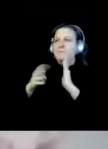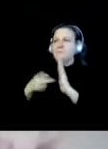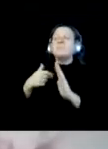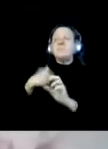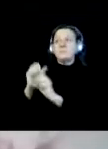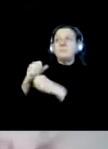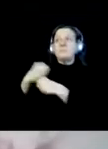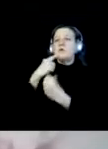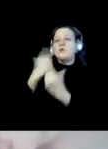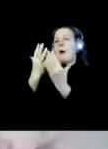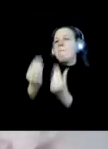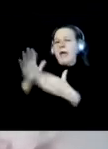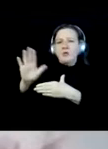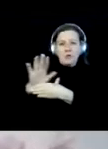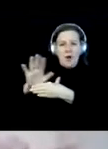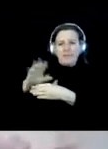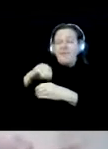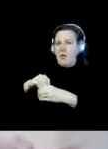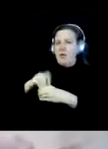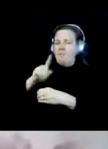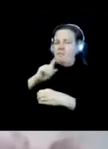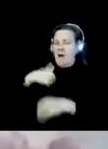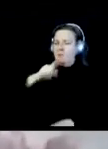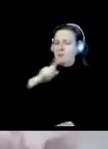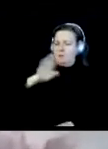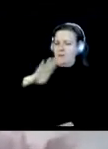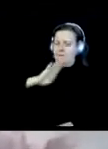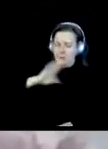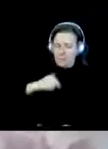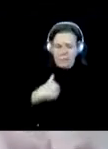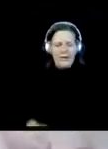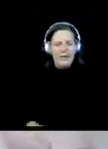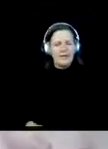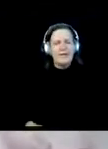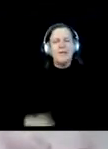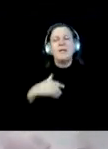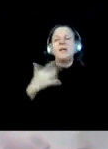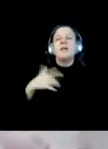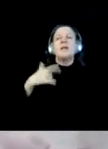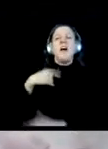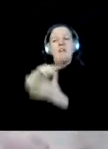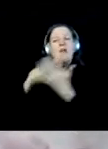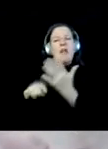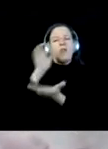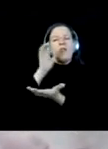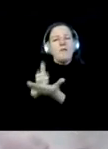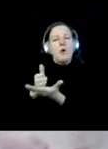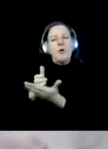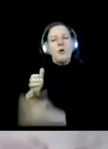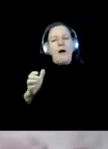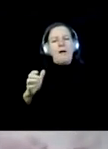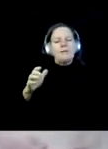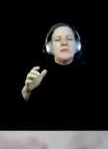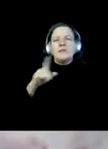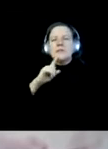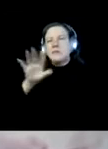very frustrated state. Like, I felt like the photographs were kind of being